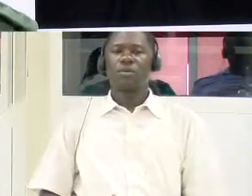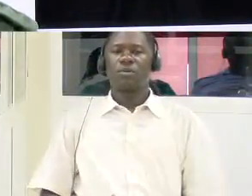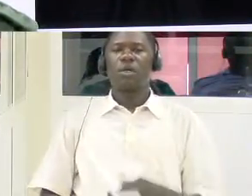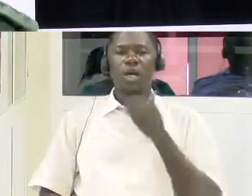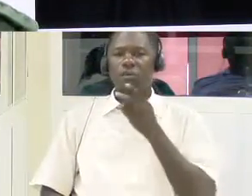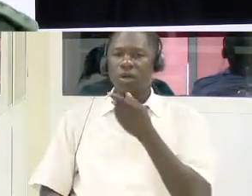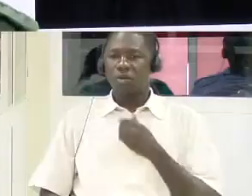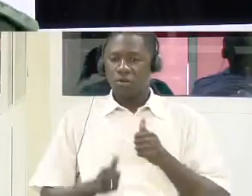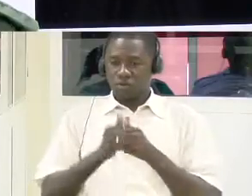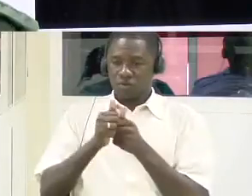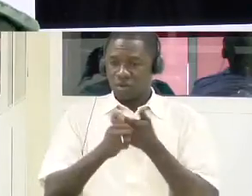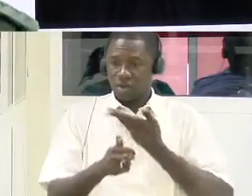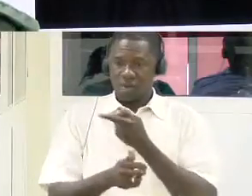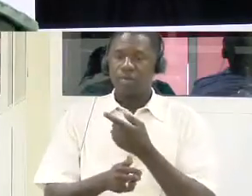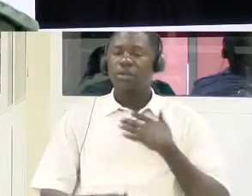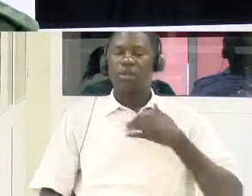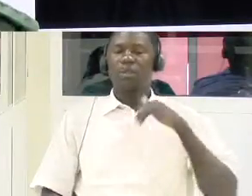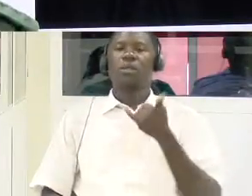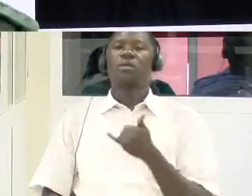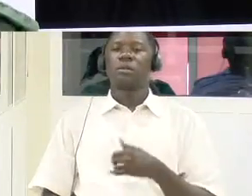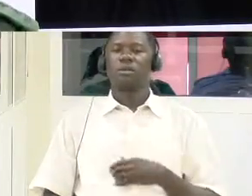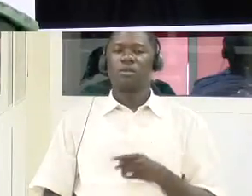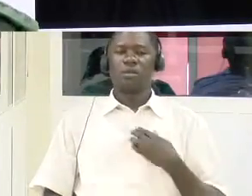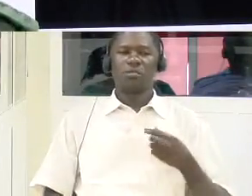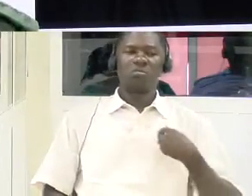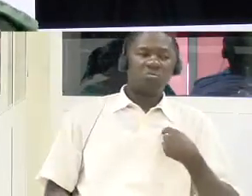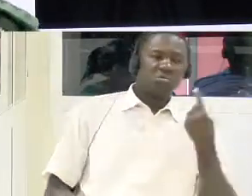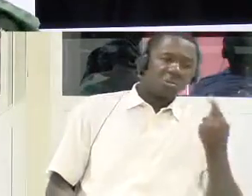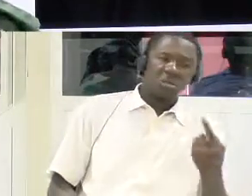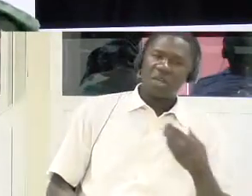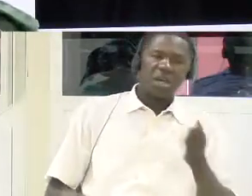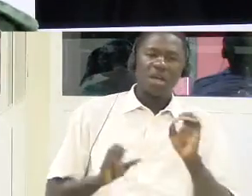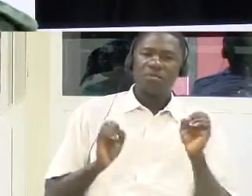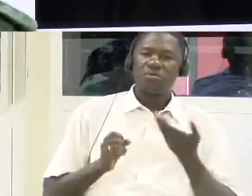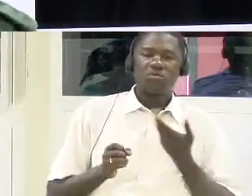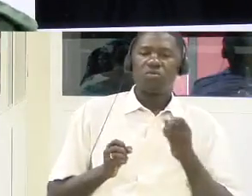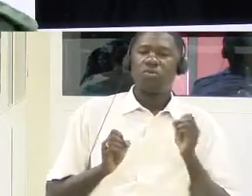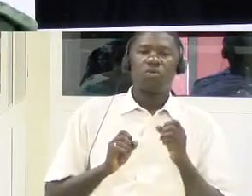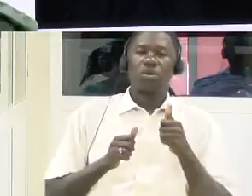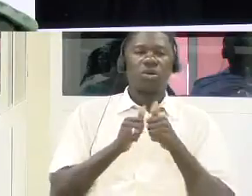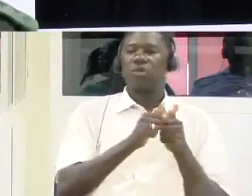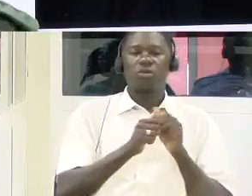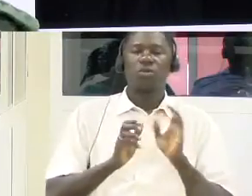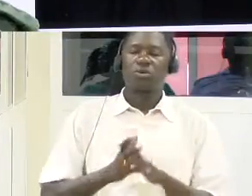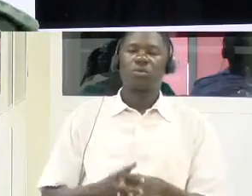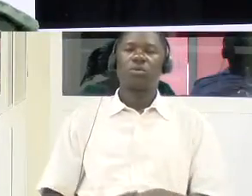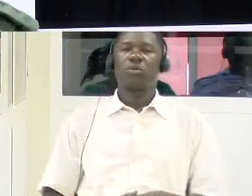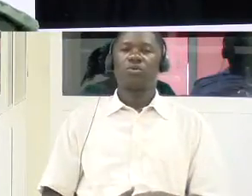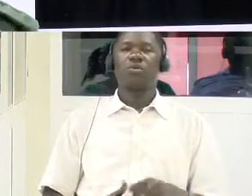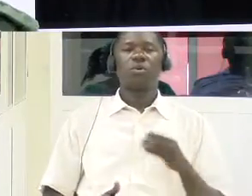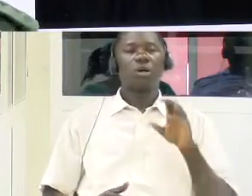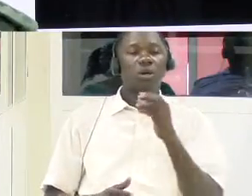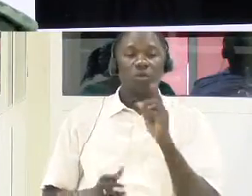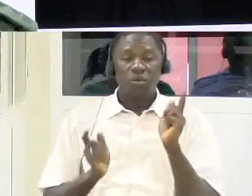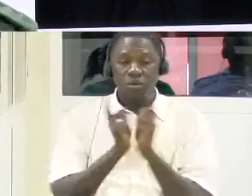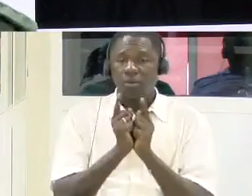escort." He said, "For me, I'm not with escort. So can we meet around the Bakote dump site? But leave your escort behind."